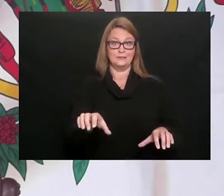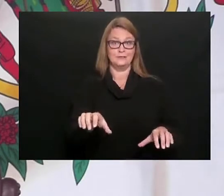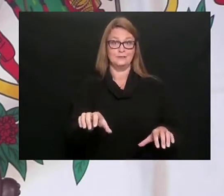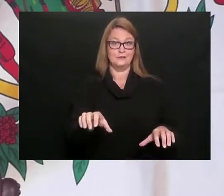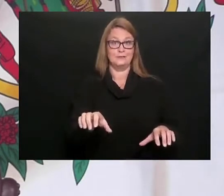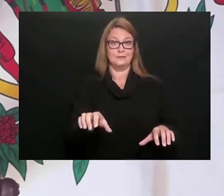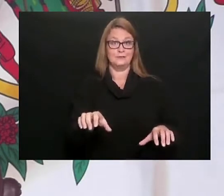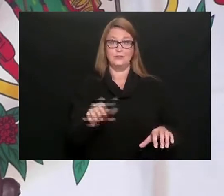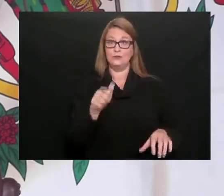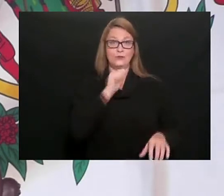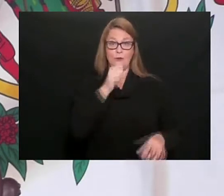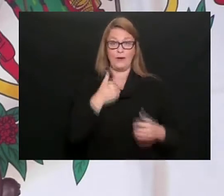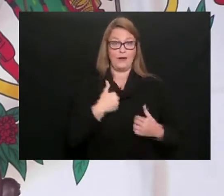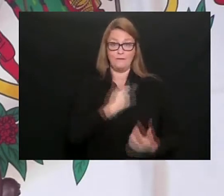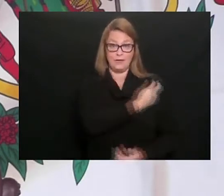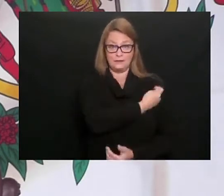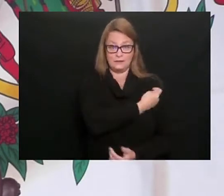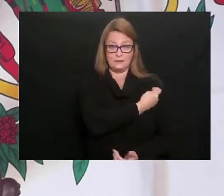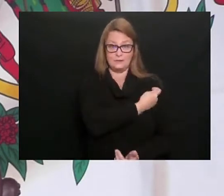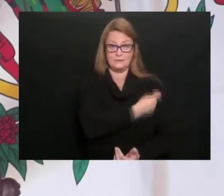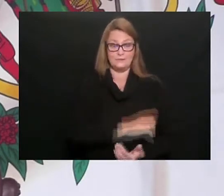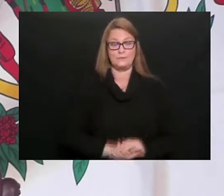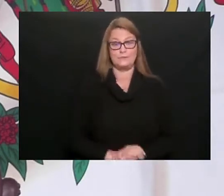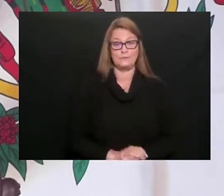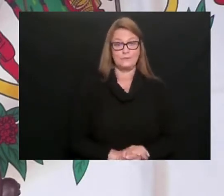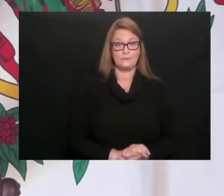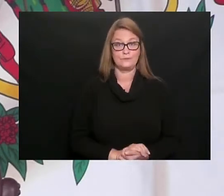if you're unvaccinated.